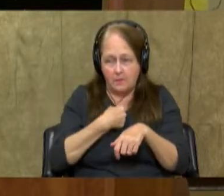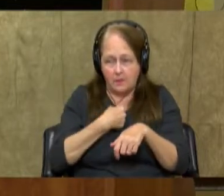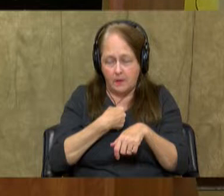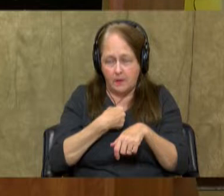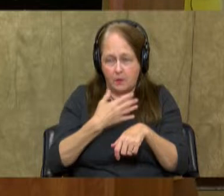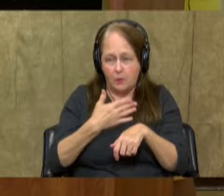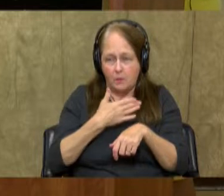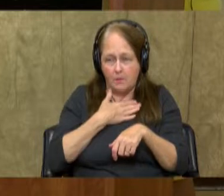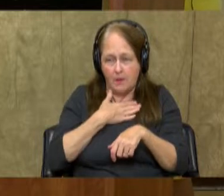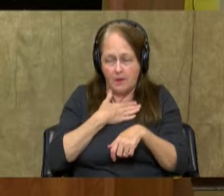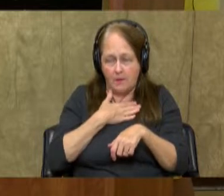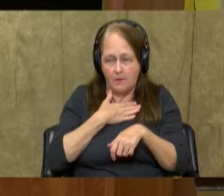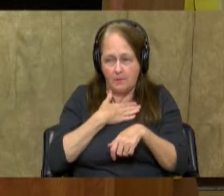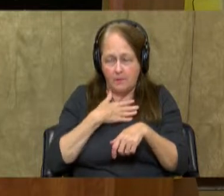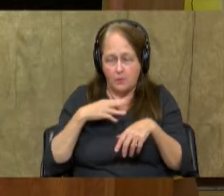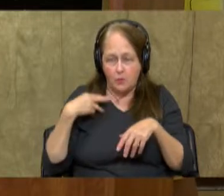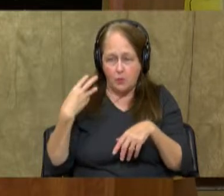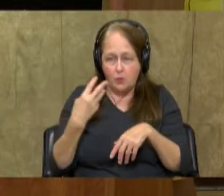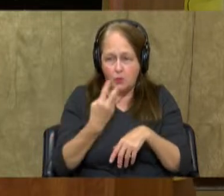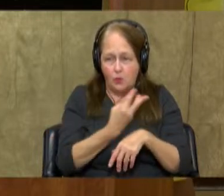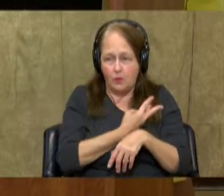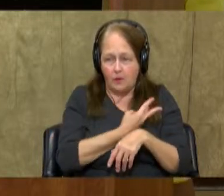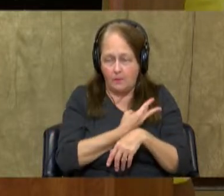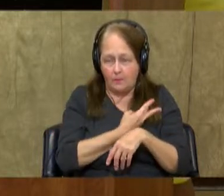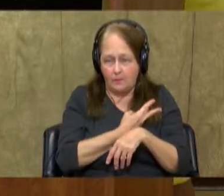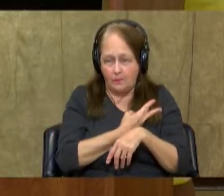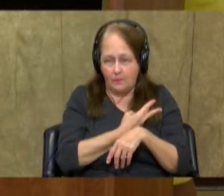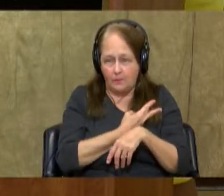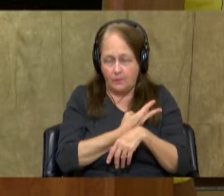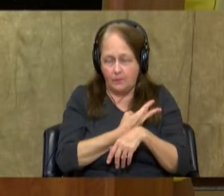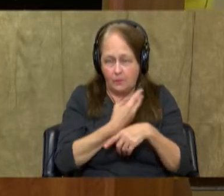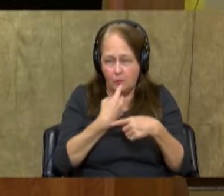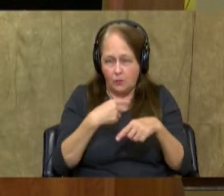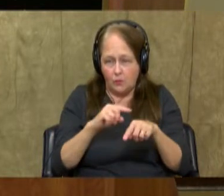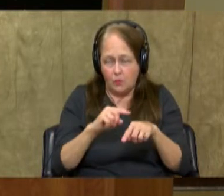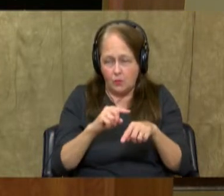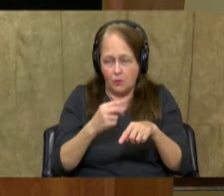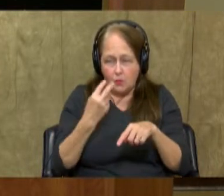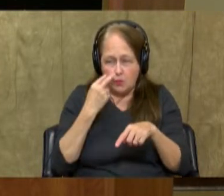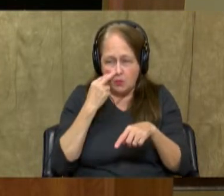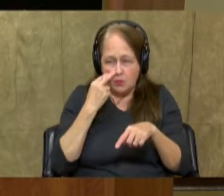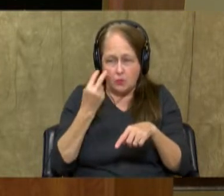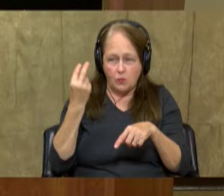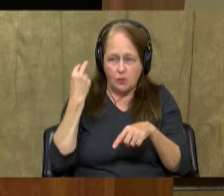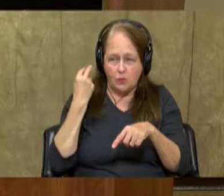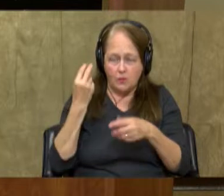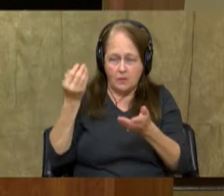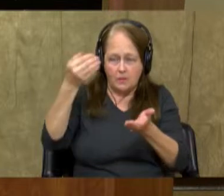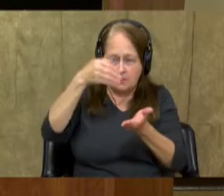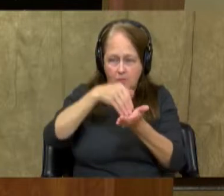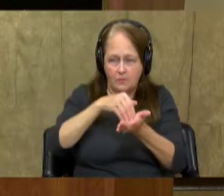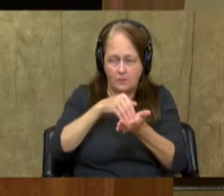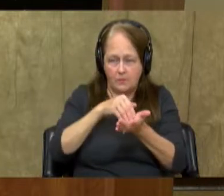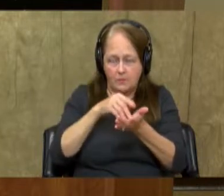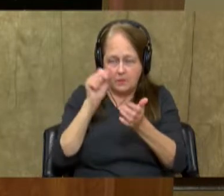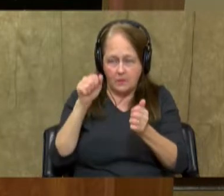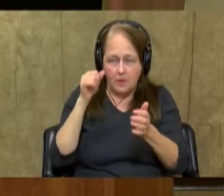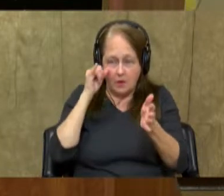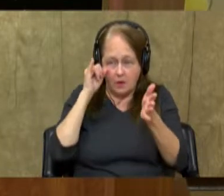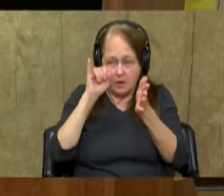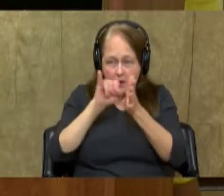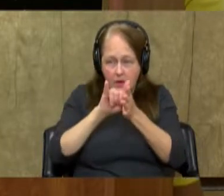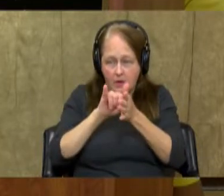or my, even we. Let's go back and look at it again. Can you identify